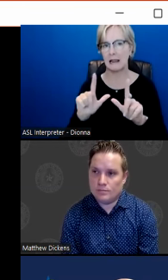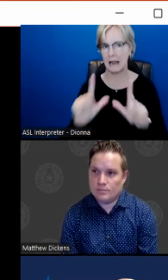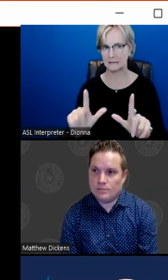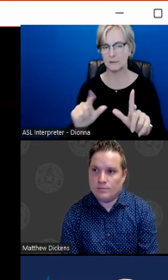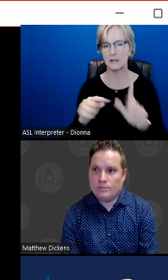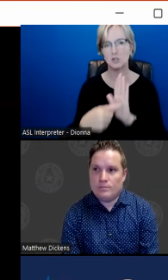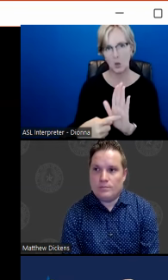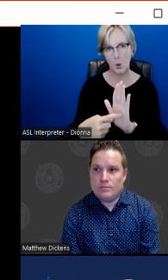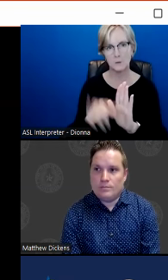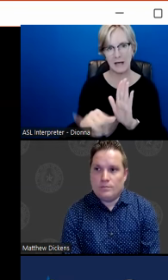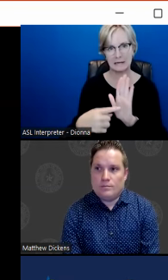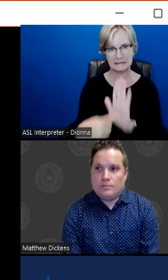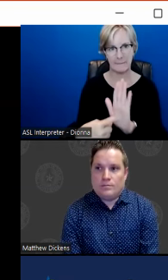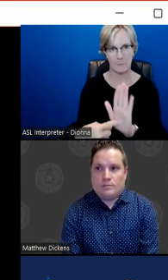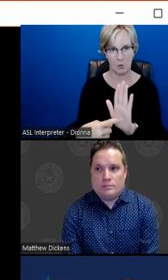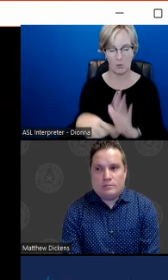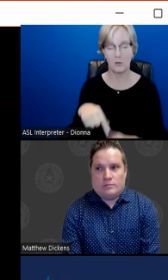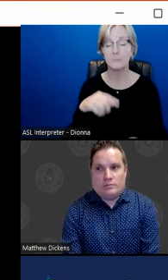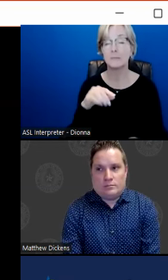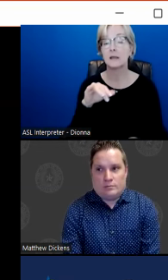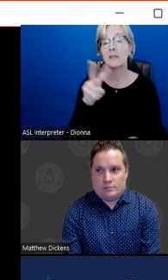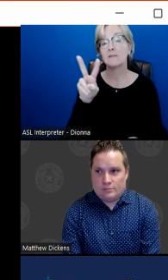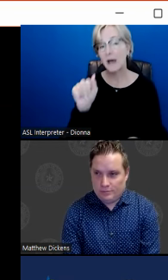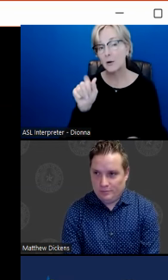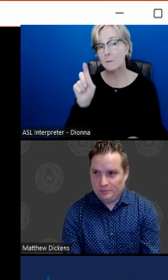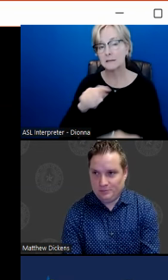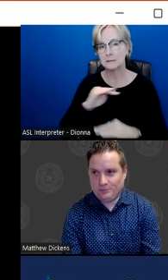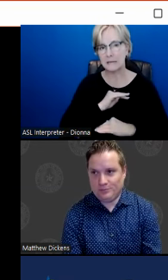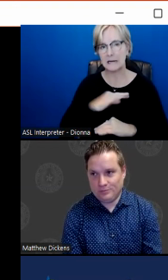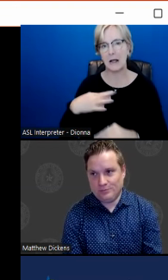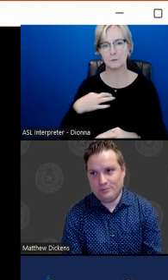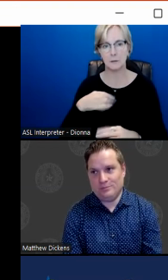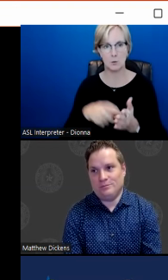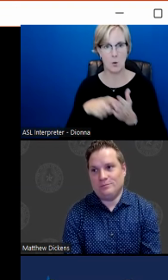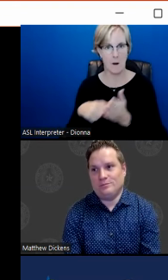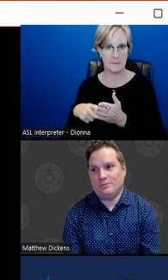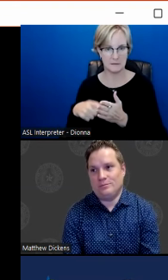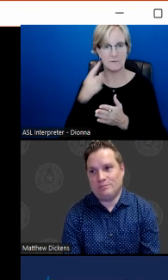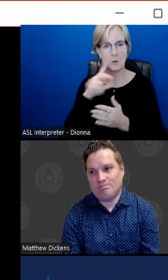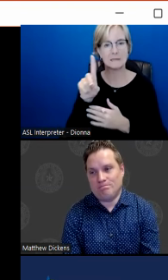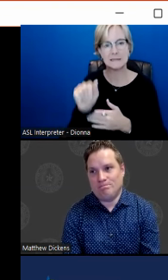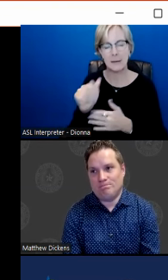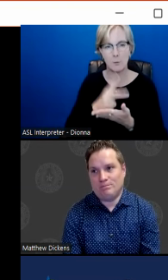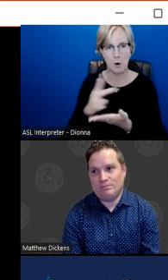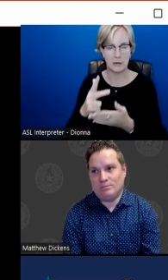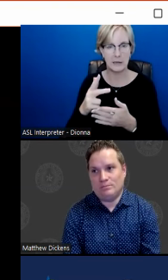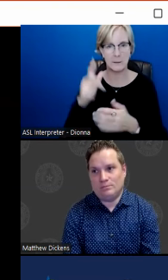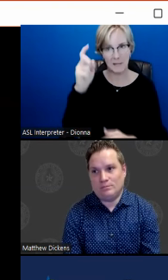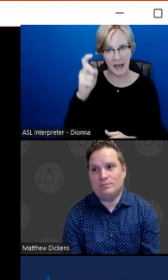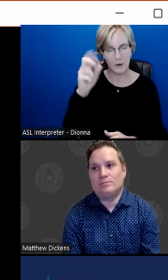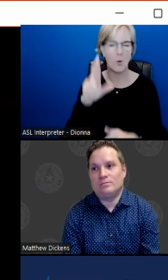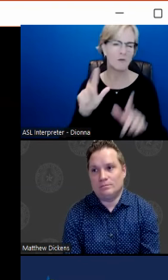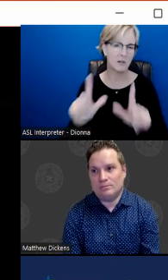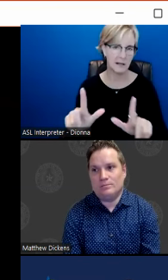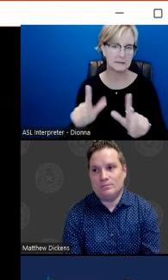the international symbol of access. The veteran must meet the eligibility requirements for a disabled parking placard or for the